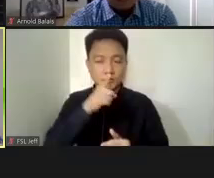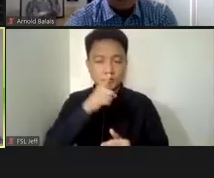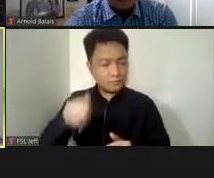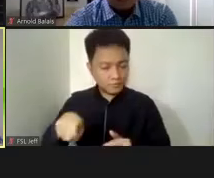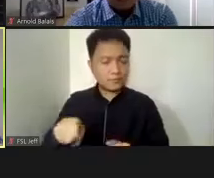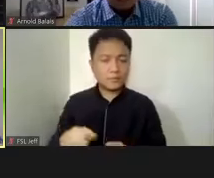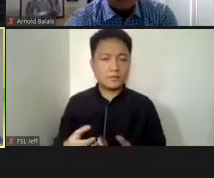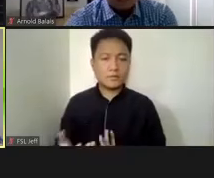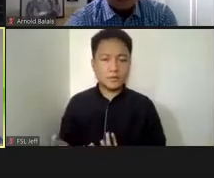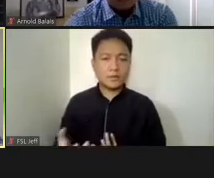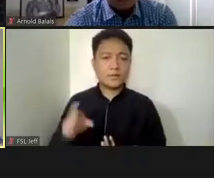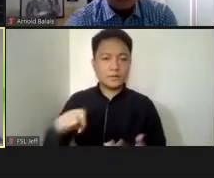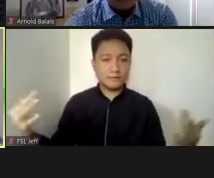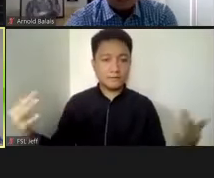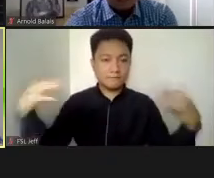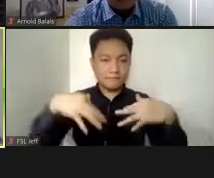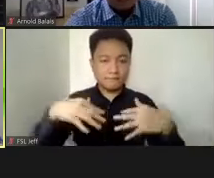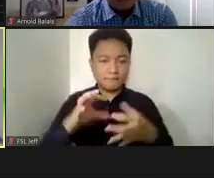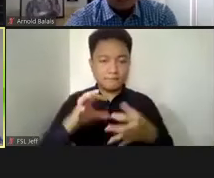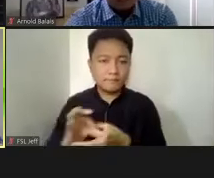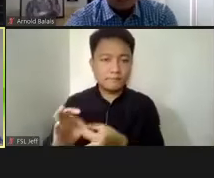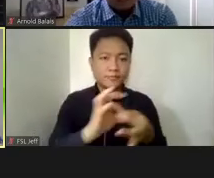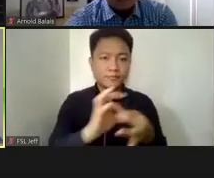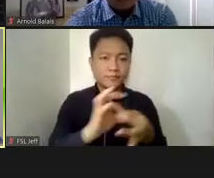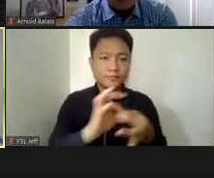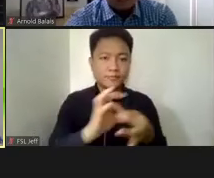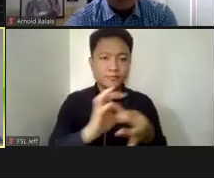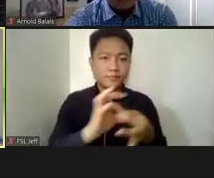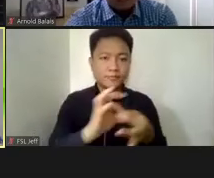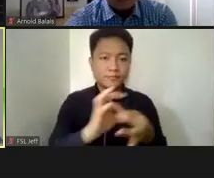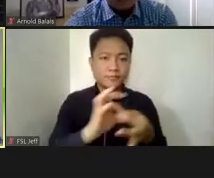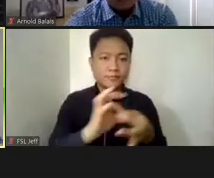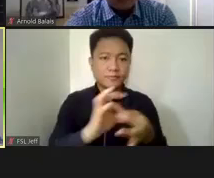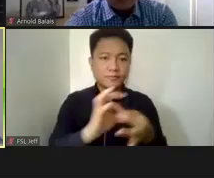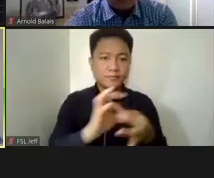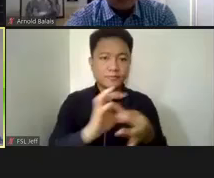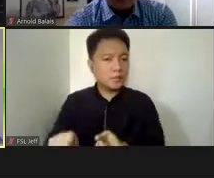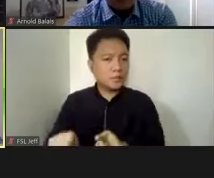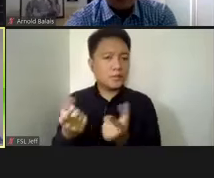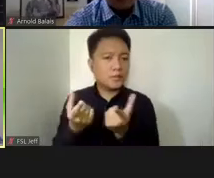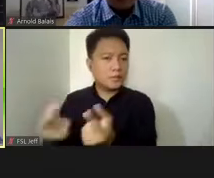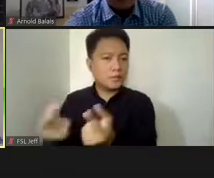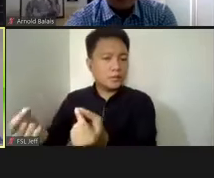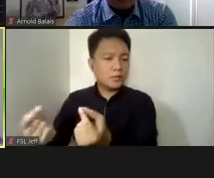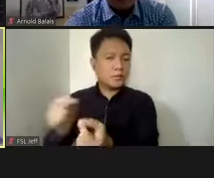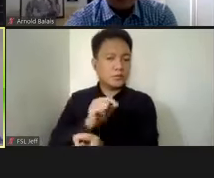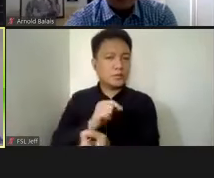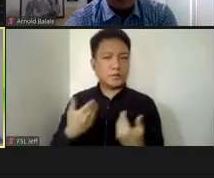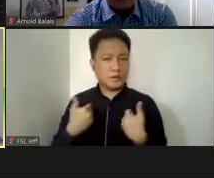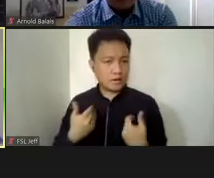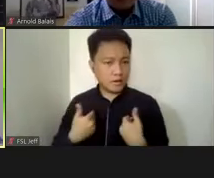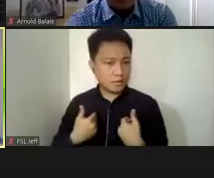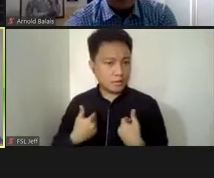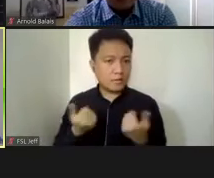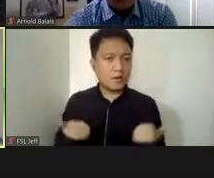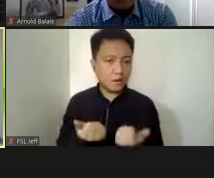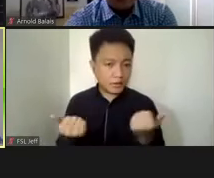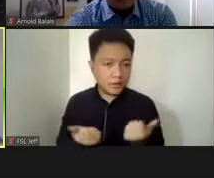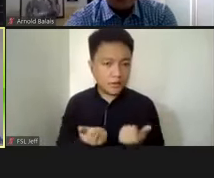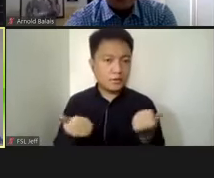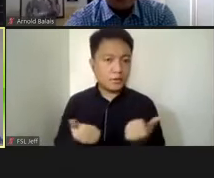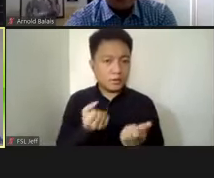tayo para maging puhunan ng ating mga naghihirap na kababayan. No? So there are already